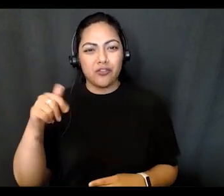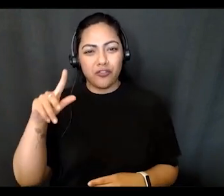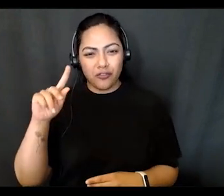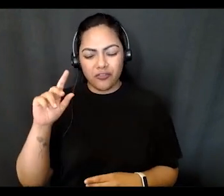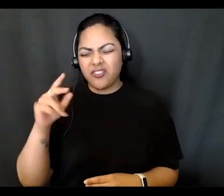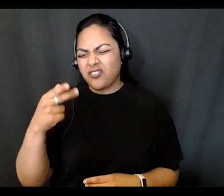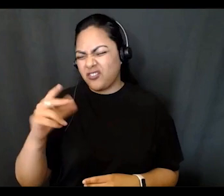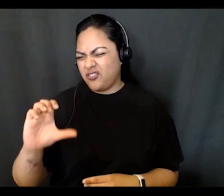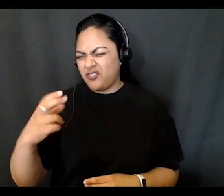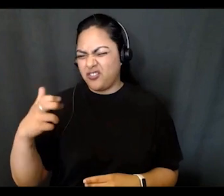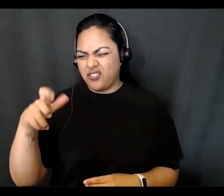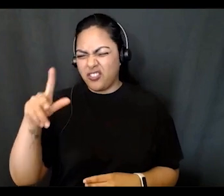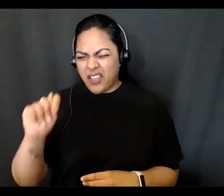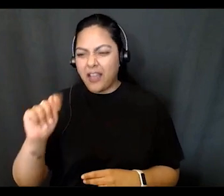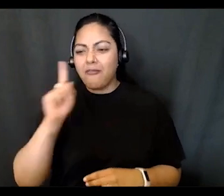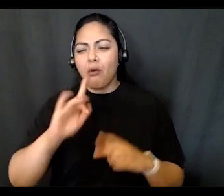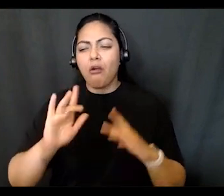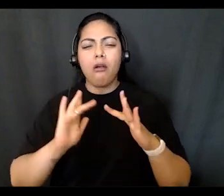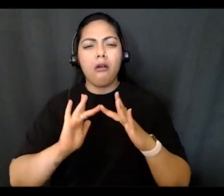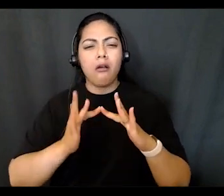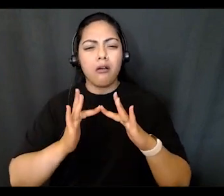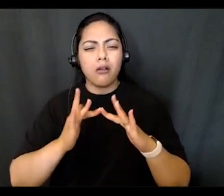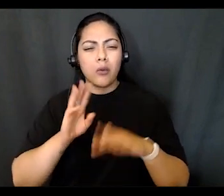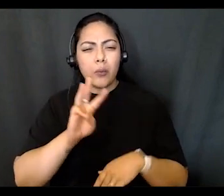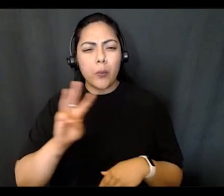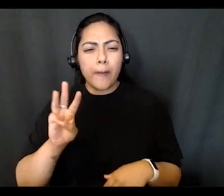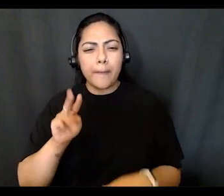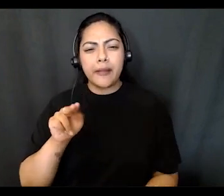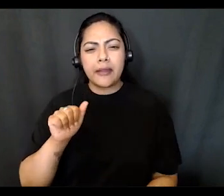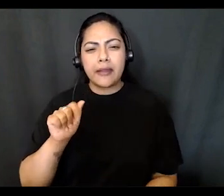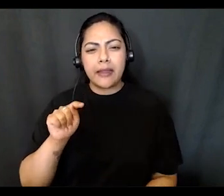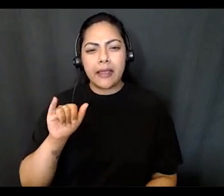Land Digital. Next slide, please.